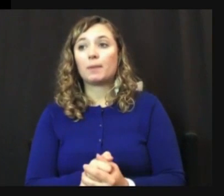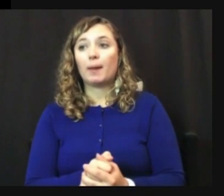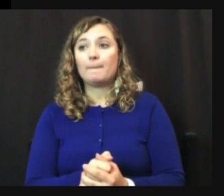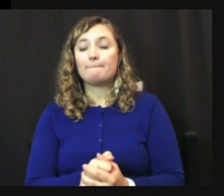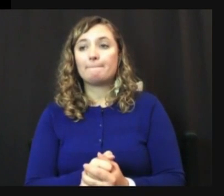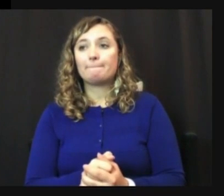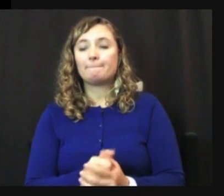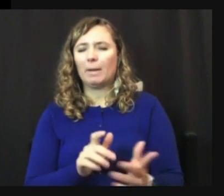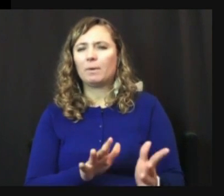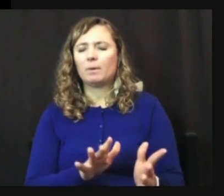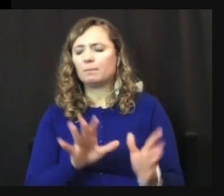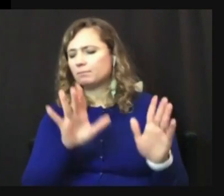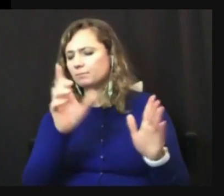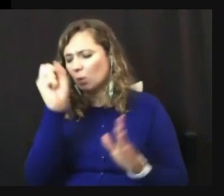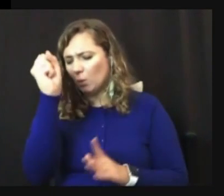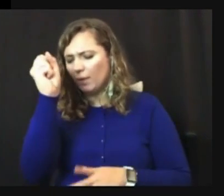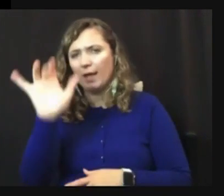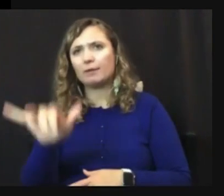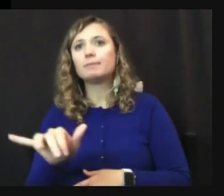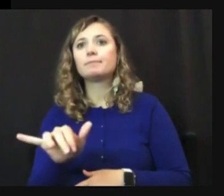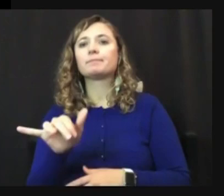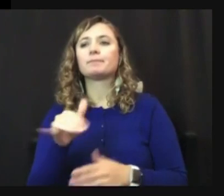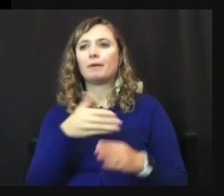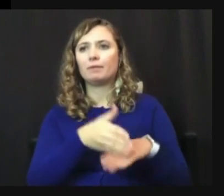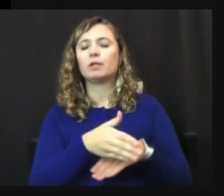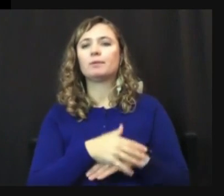I will come back to that after I finish this up.